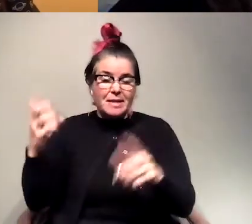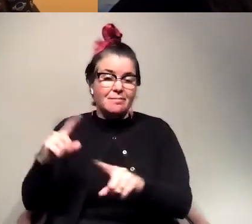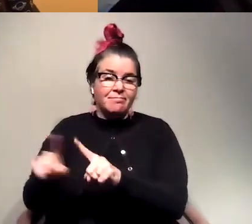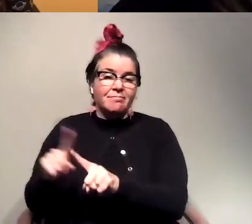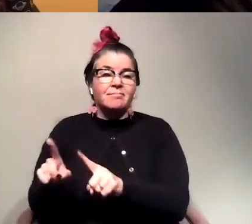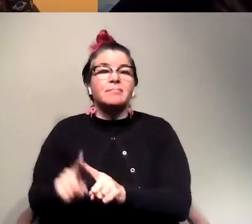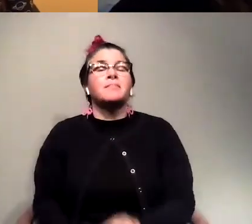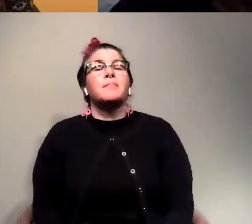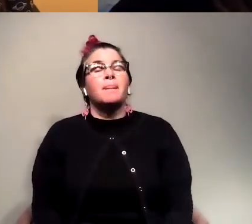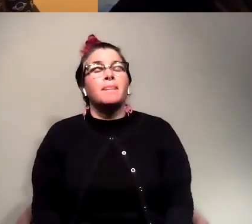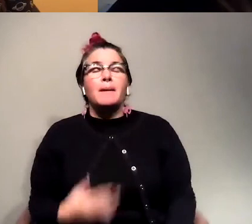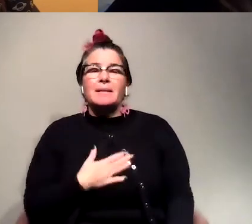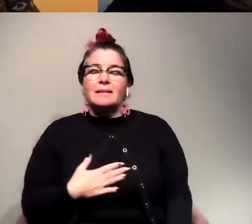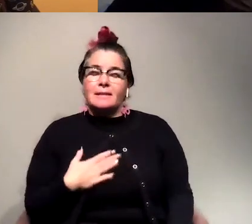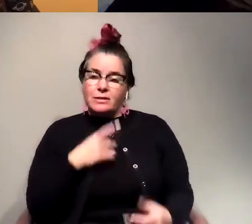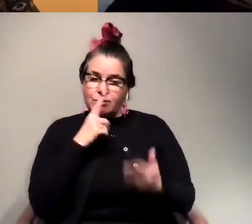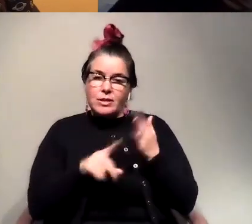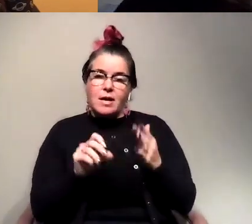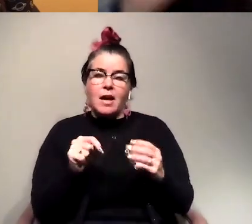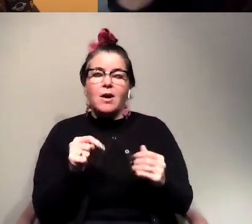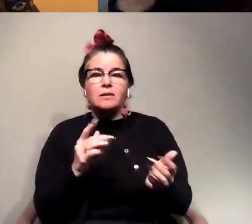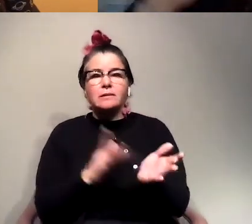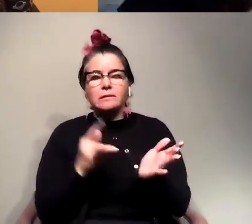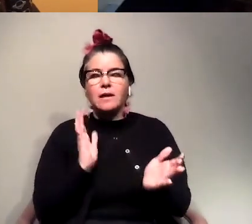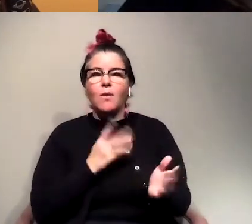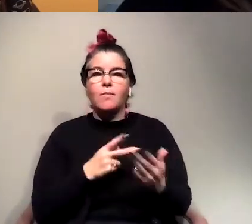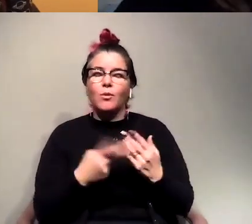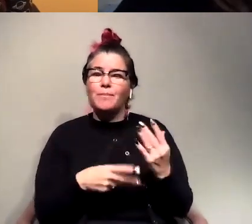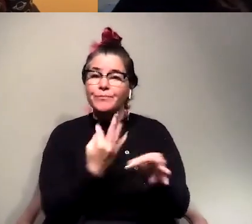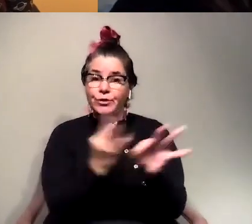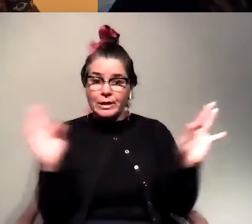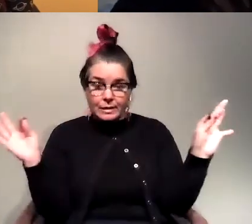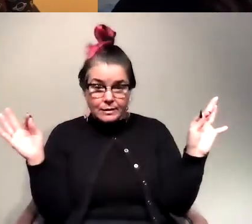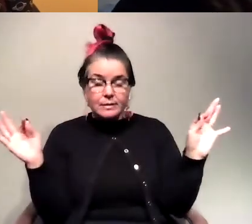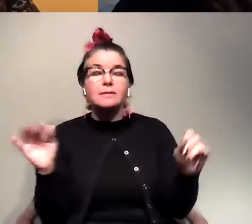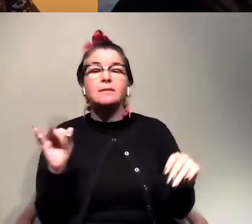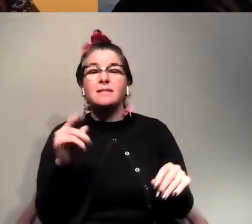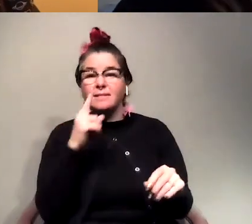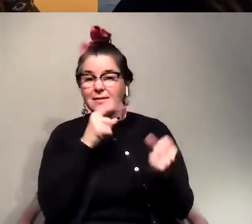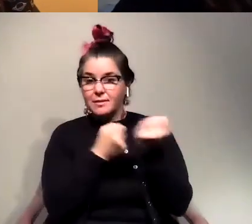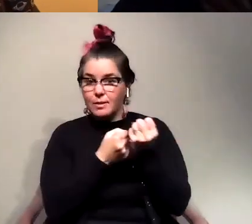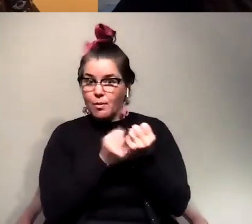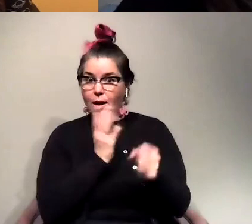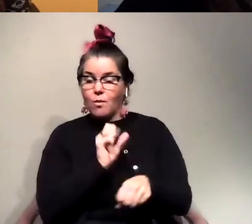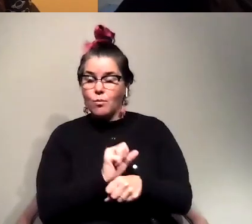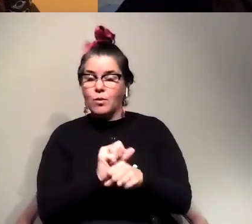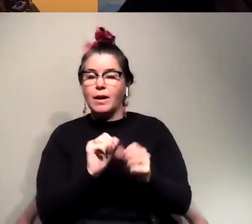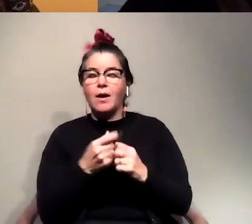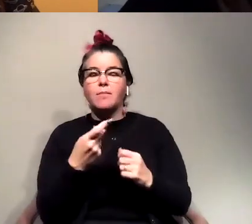so please check that out. Take advantage of our program. It's totally free. And if you'd like to support our work, you can do that at